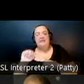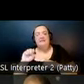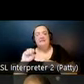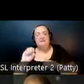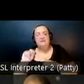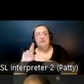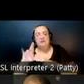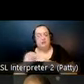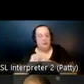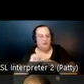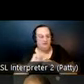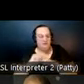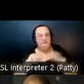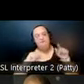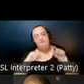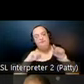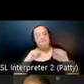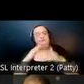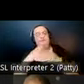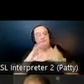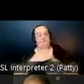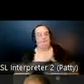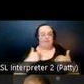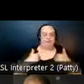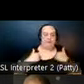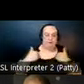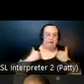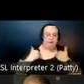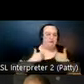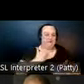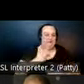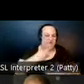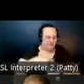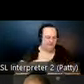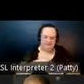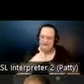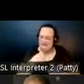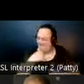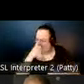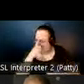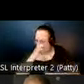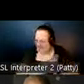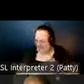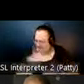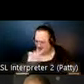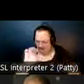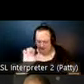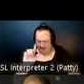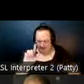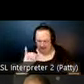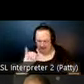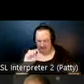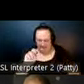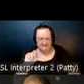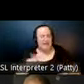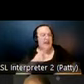And here is some of our youth engagement. I believe this was at Edison National Historic